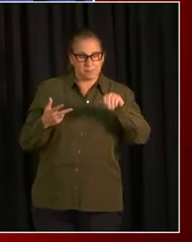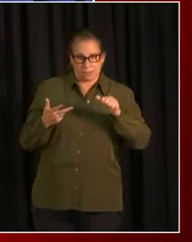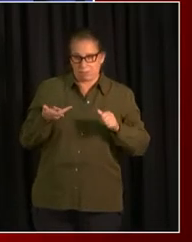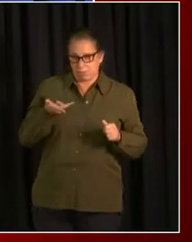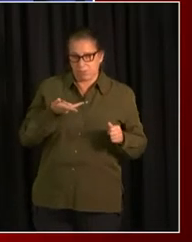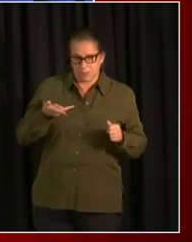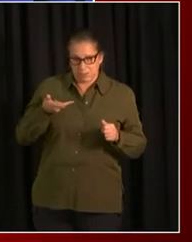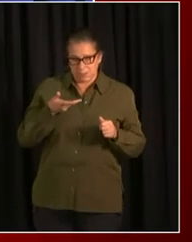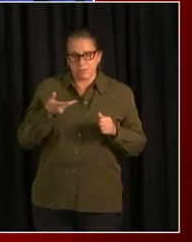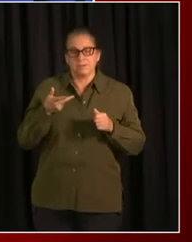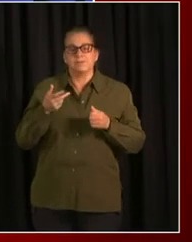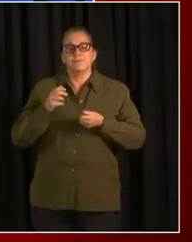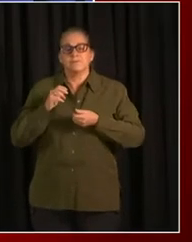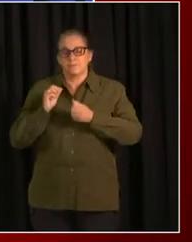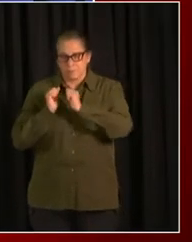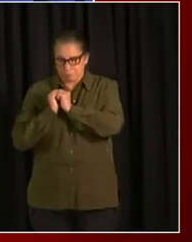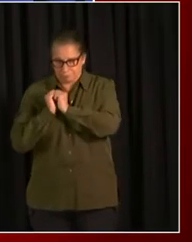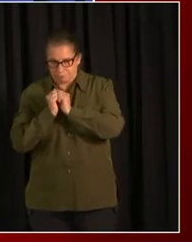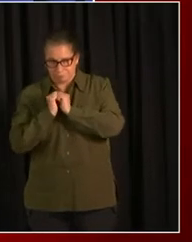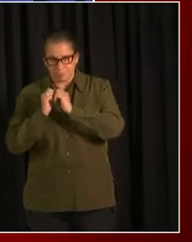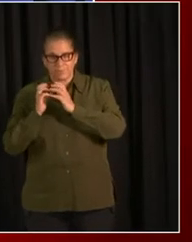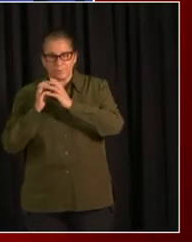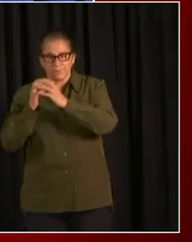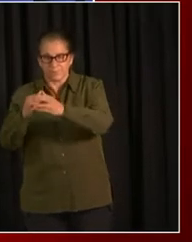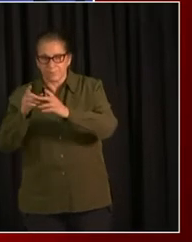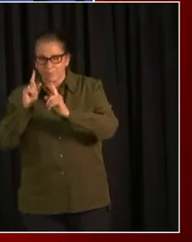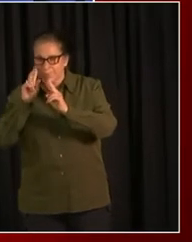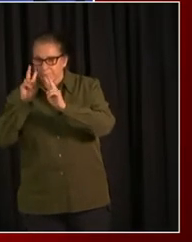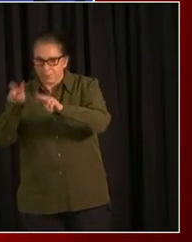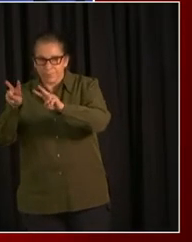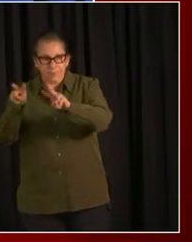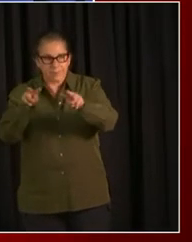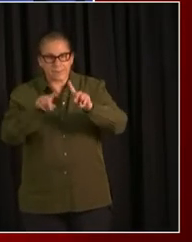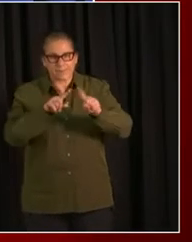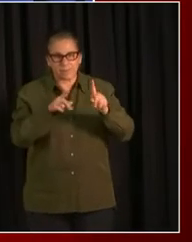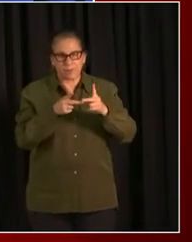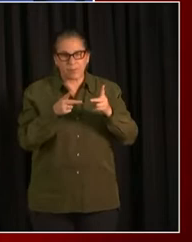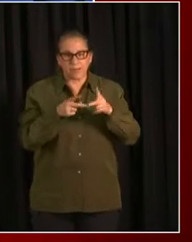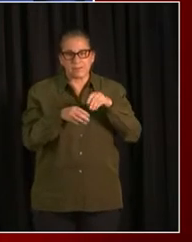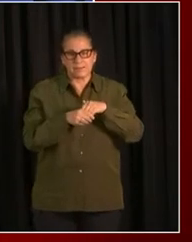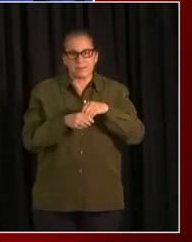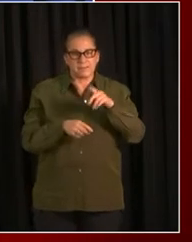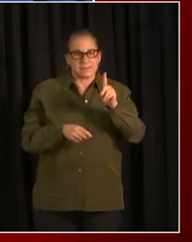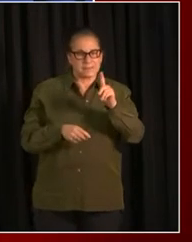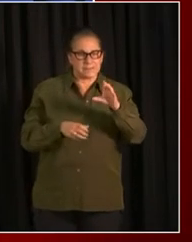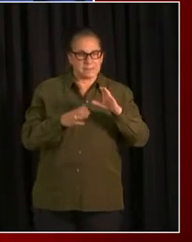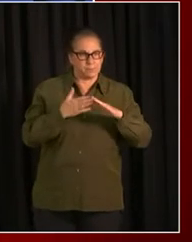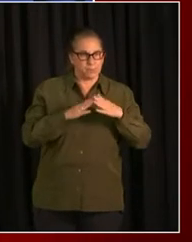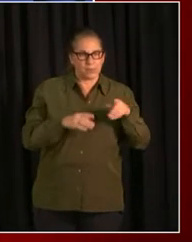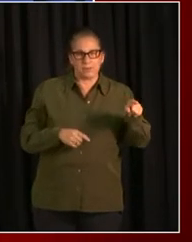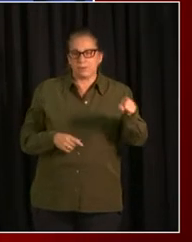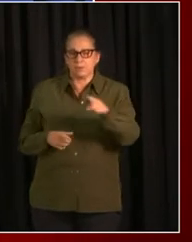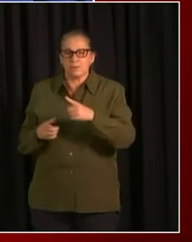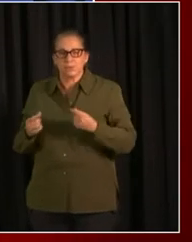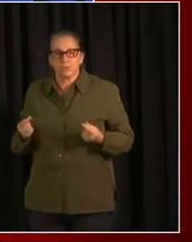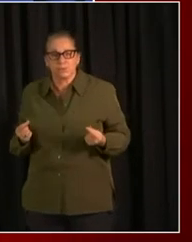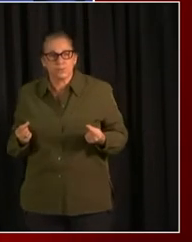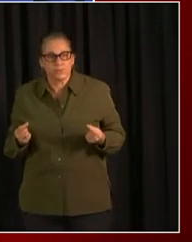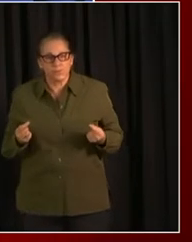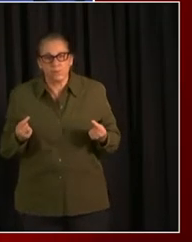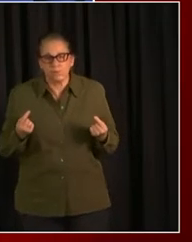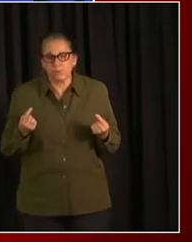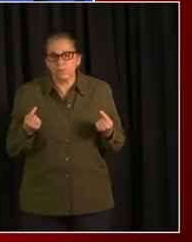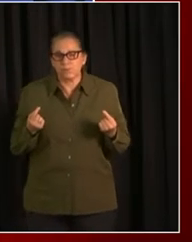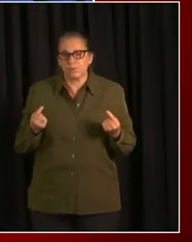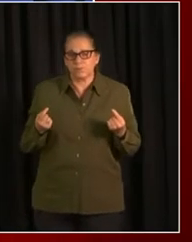neighborhoods on Sunday to make sure that residents had the information that they needed. So what we would ask residents to do first